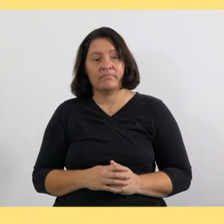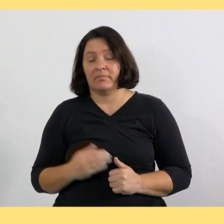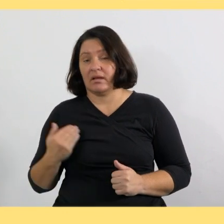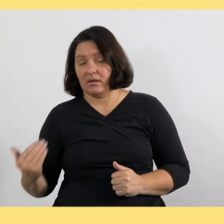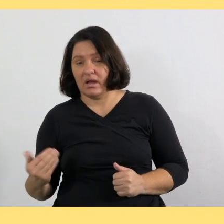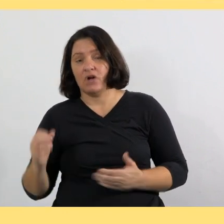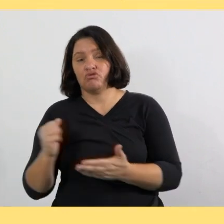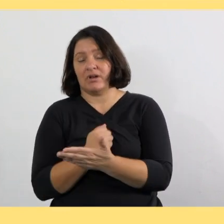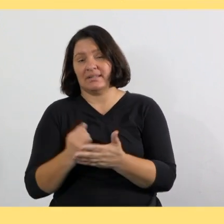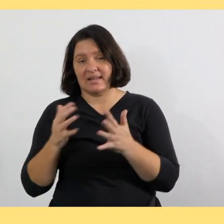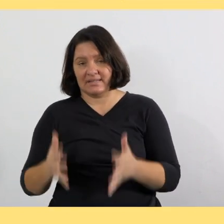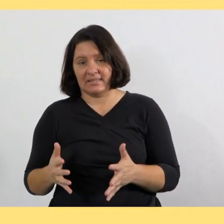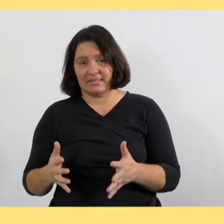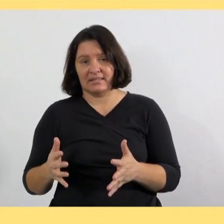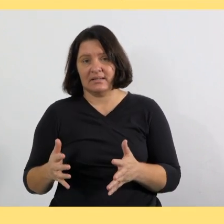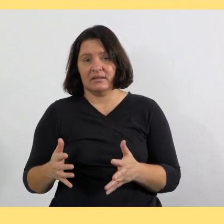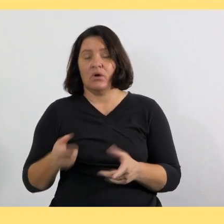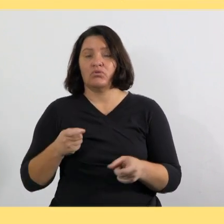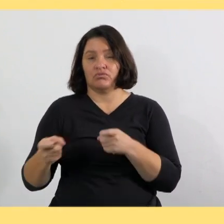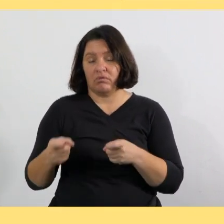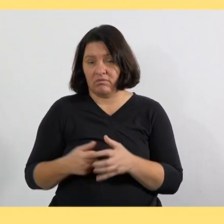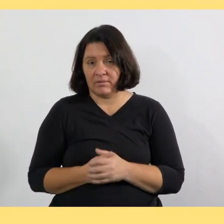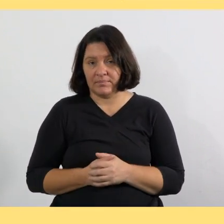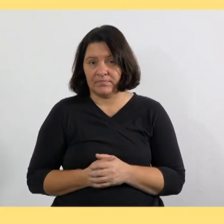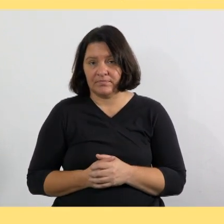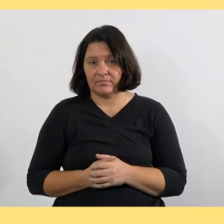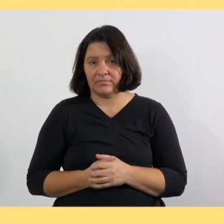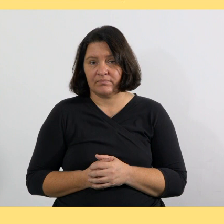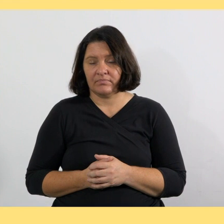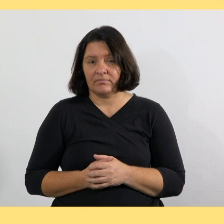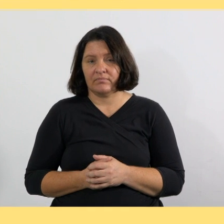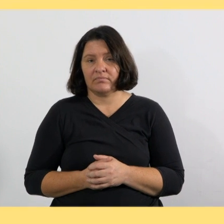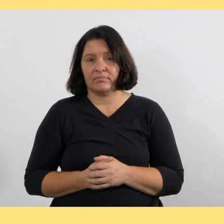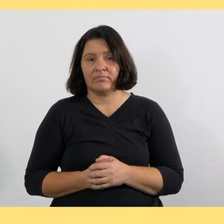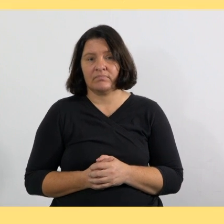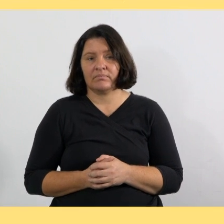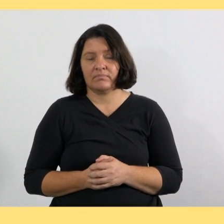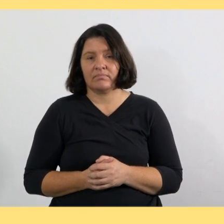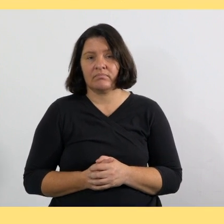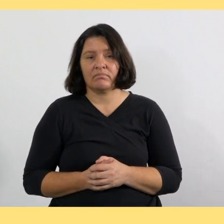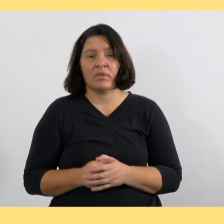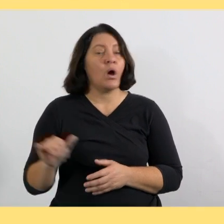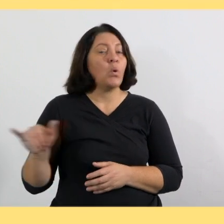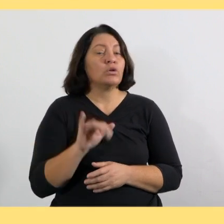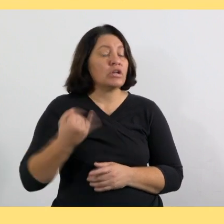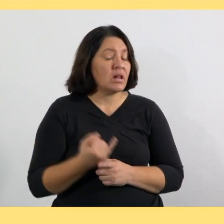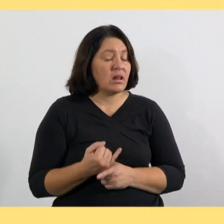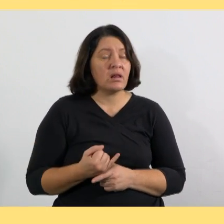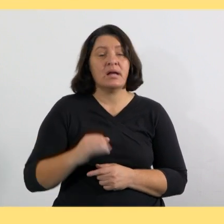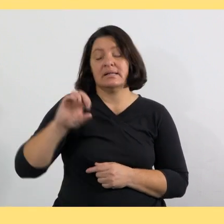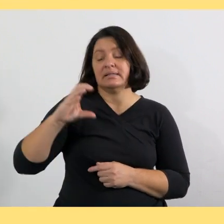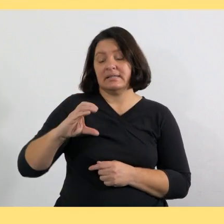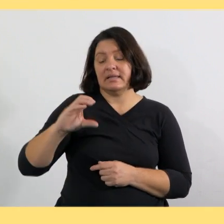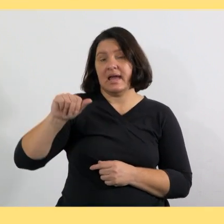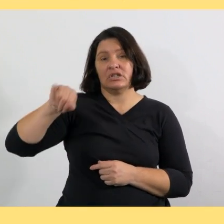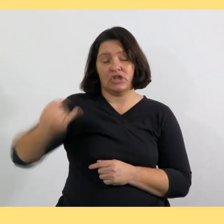creditors control. Creditors control. From which journal? CAJ. How much